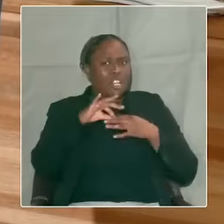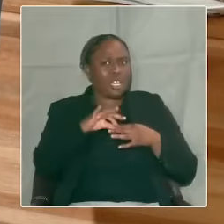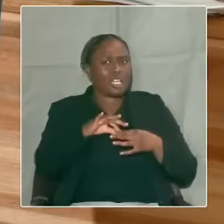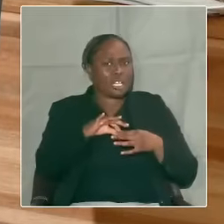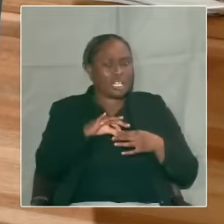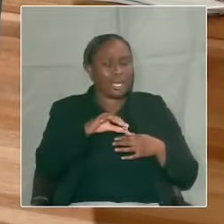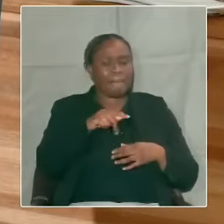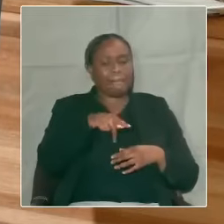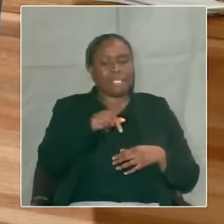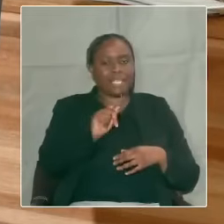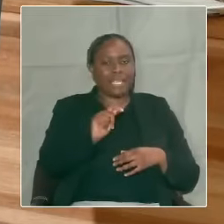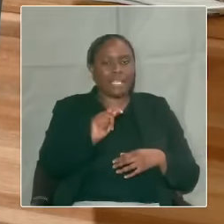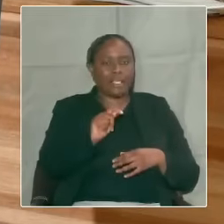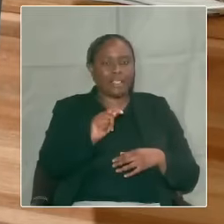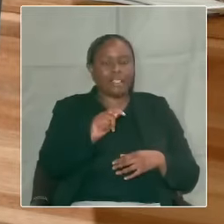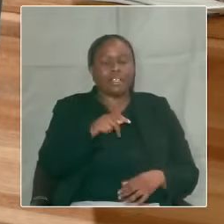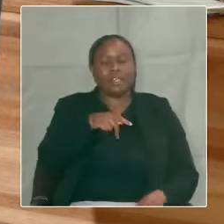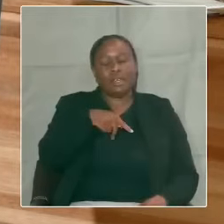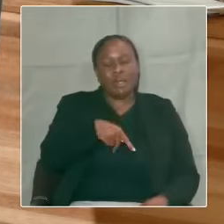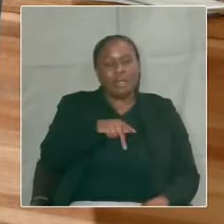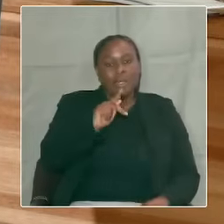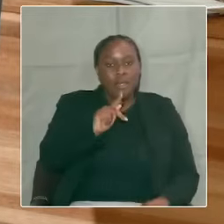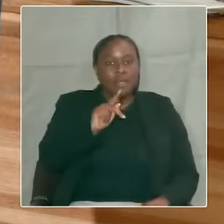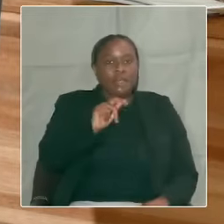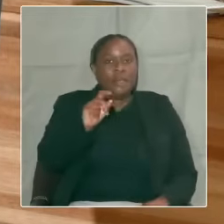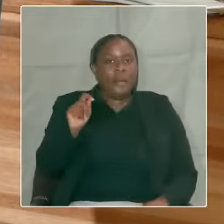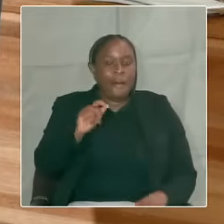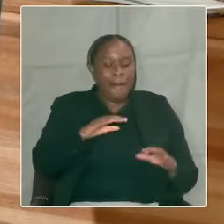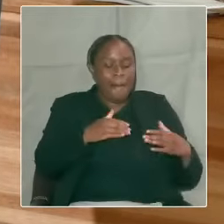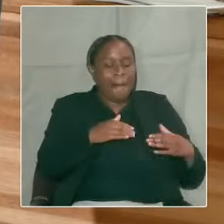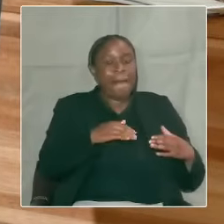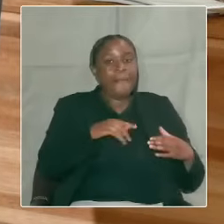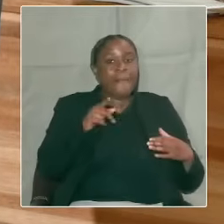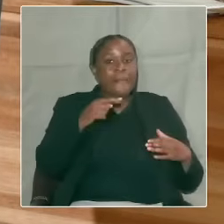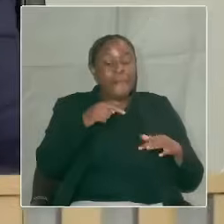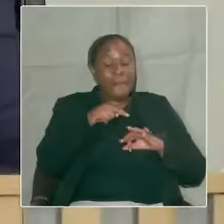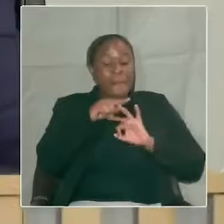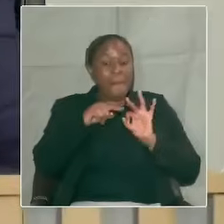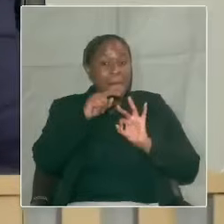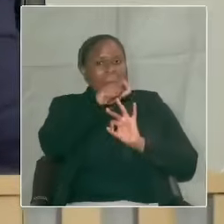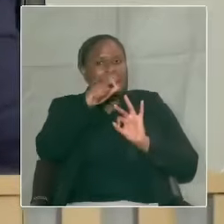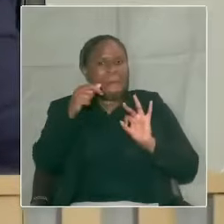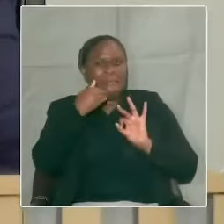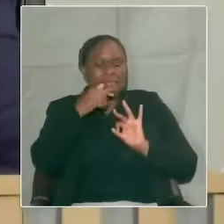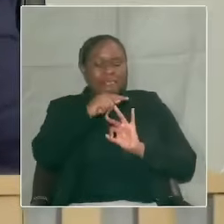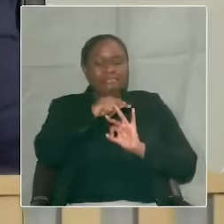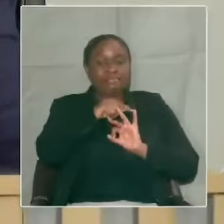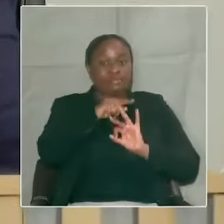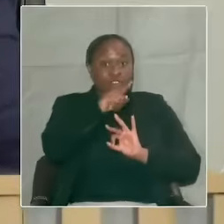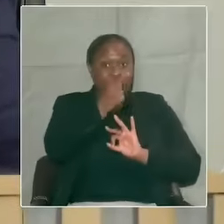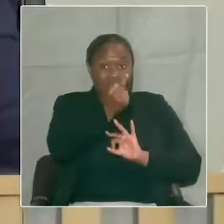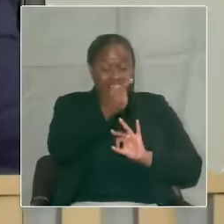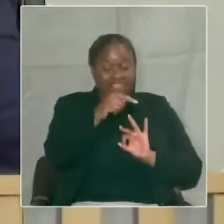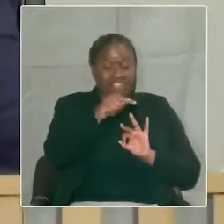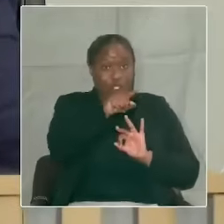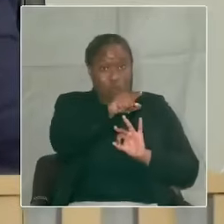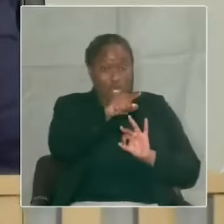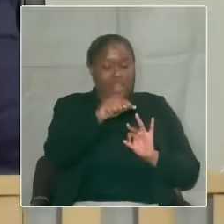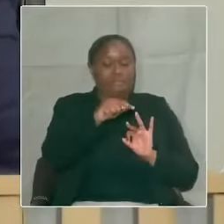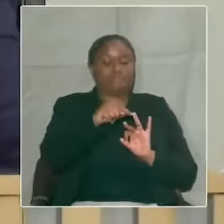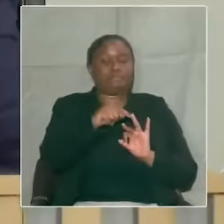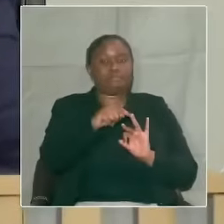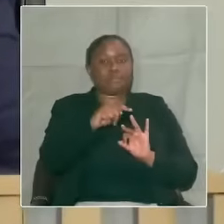activities of the PKTT, and you say it is yourself, General Khumalo, and General